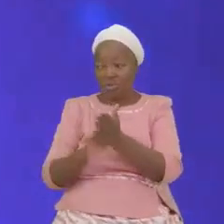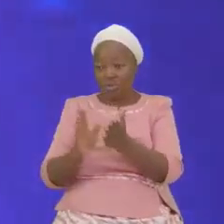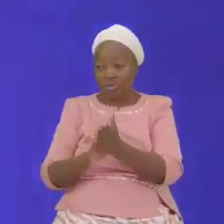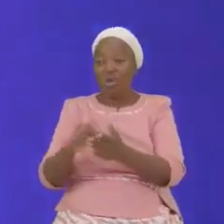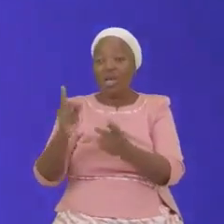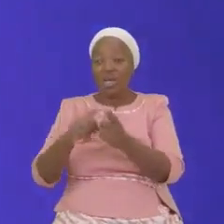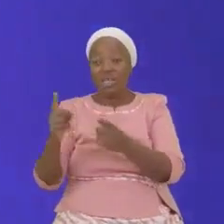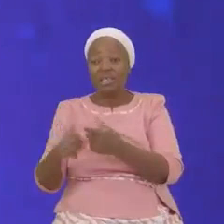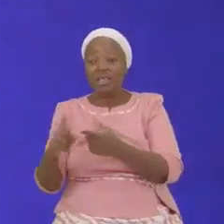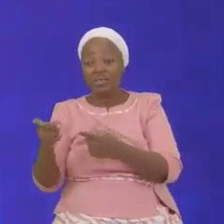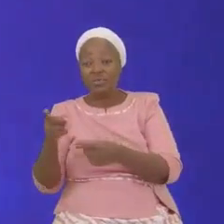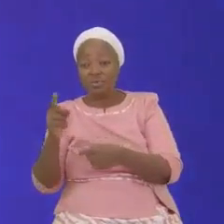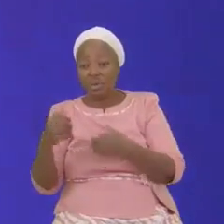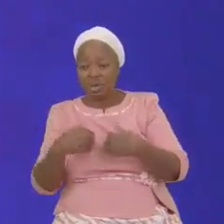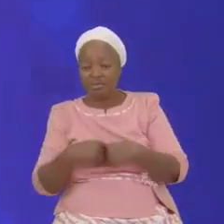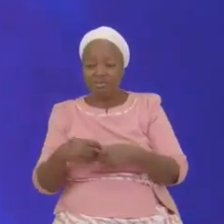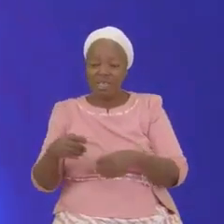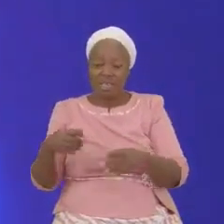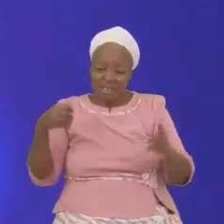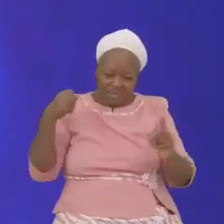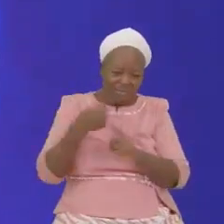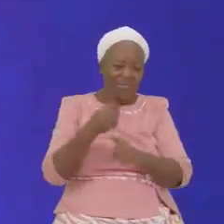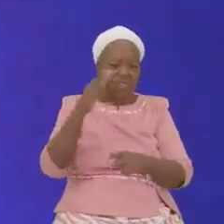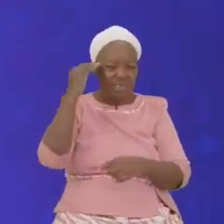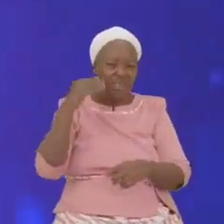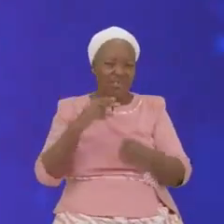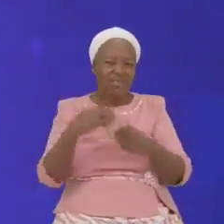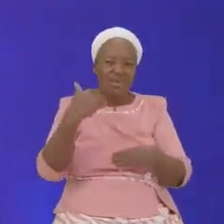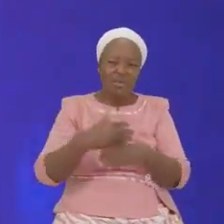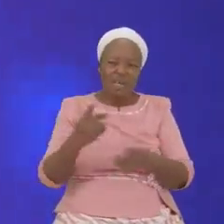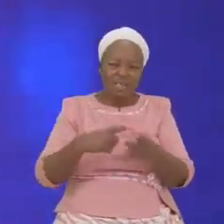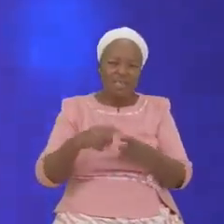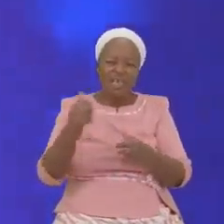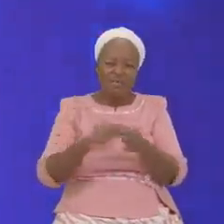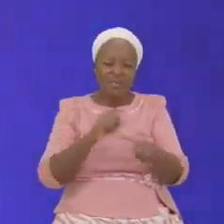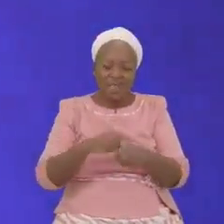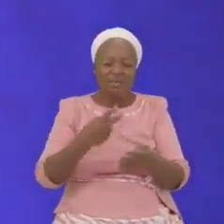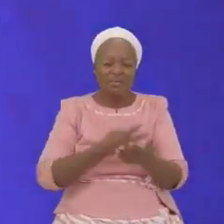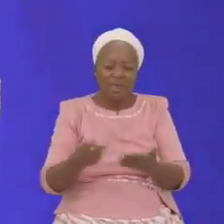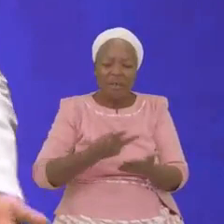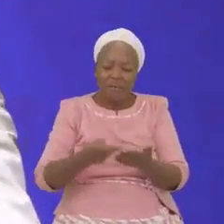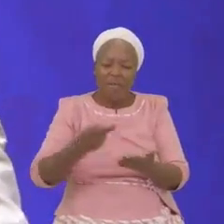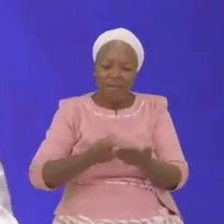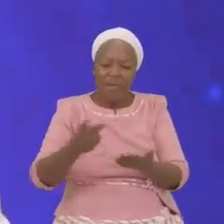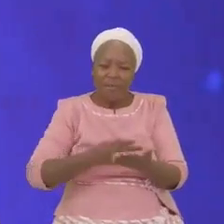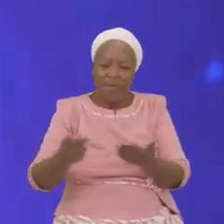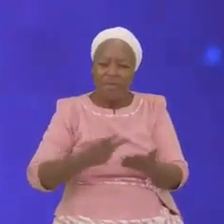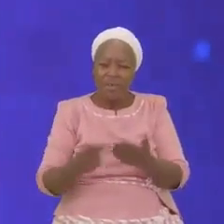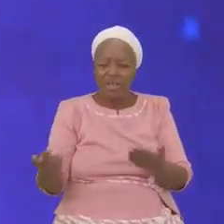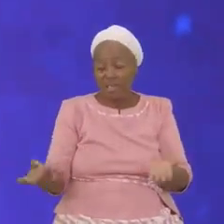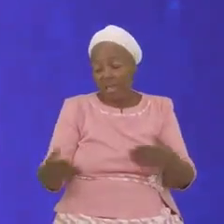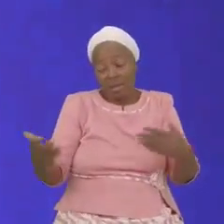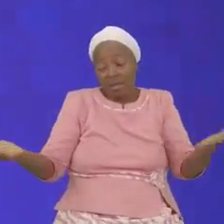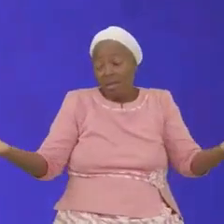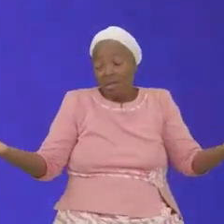banged your head on the wall and you always carried failure, failure, failure. They say, look at the number